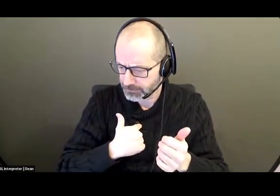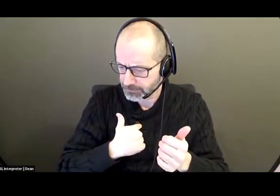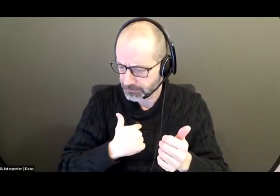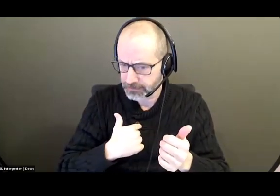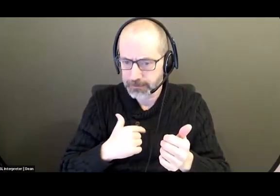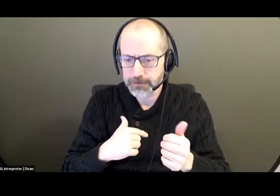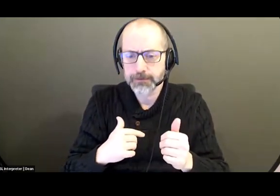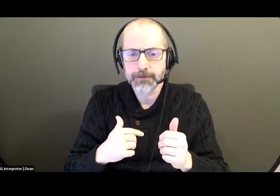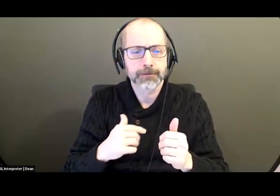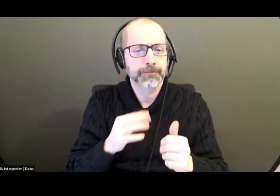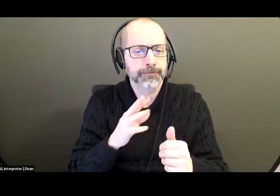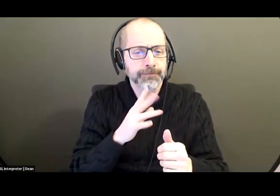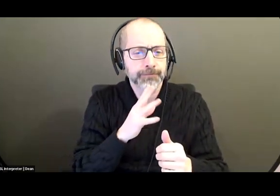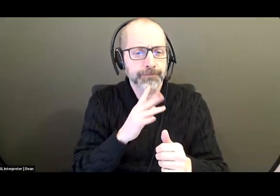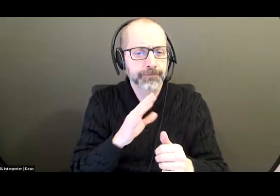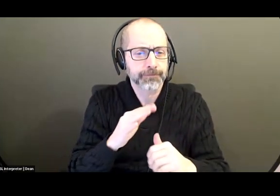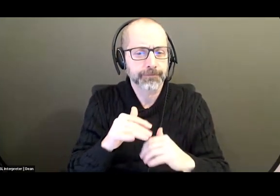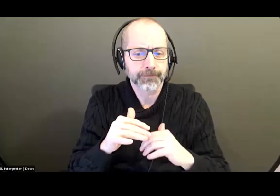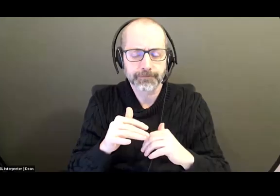webinar.